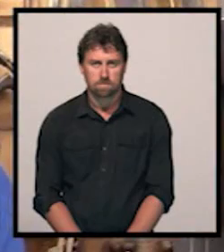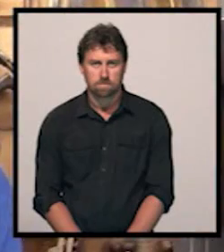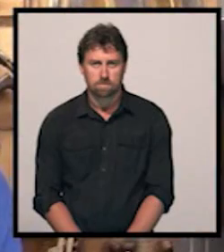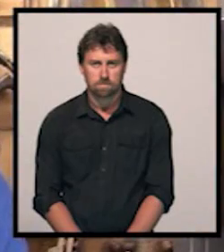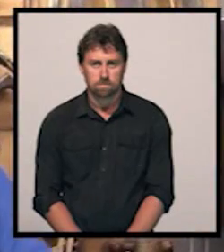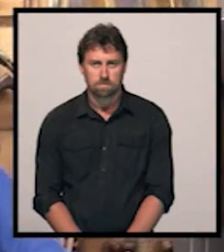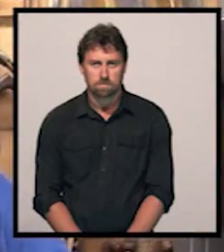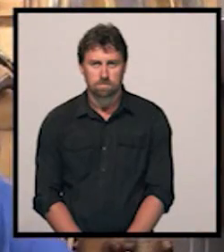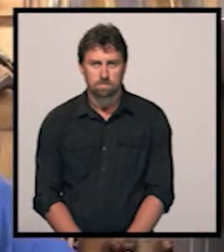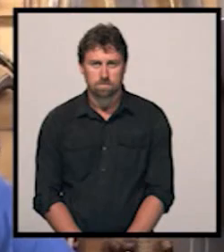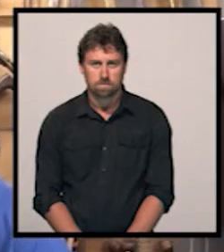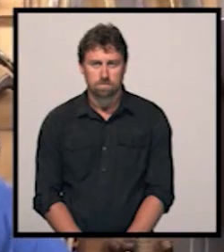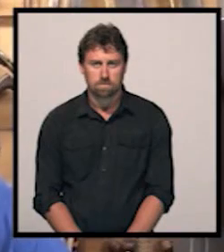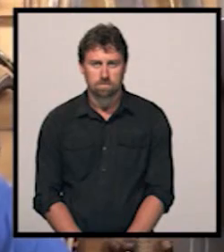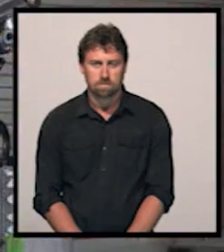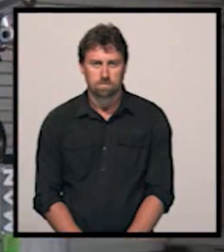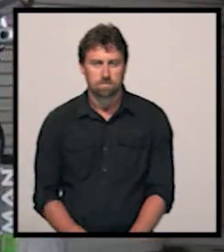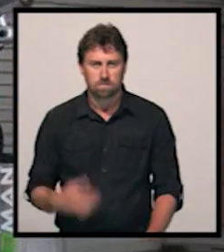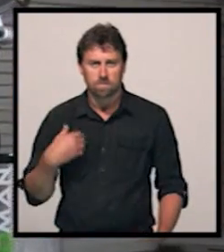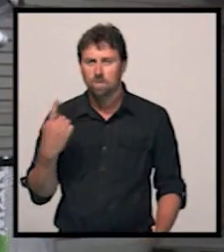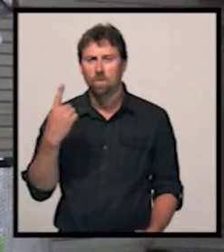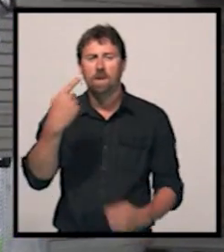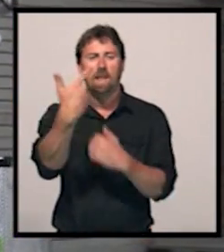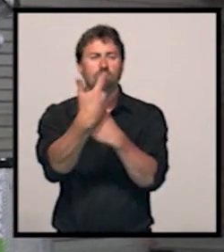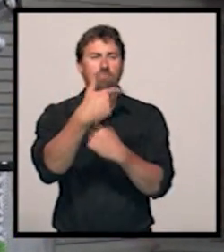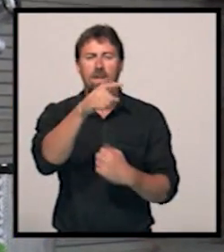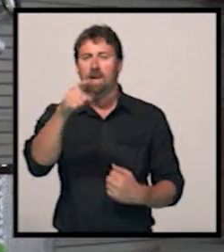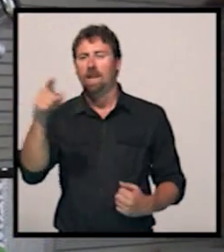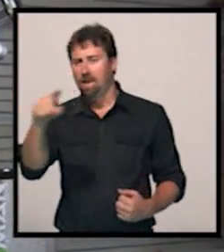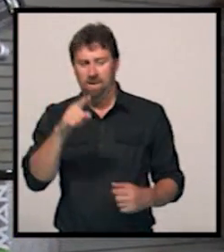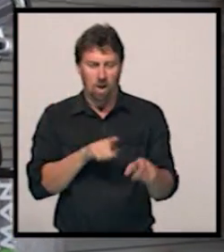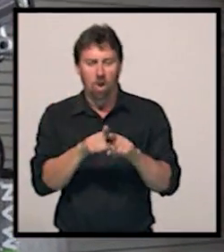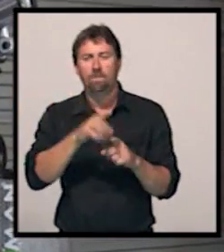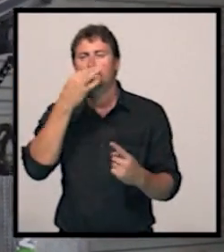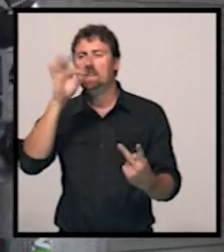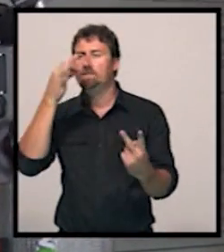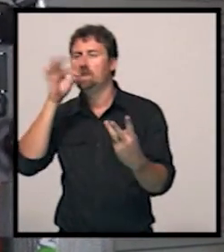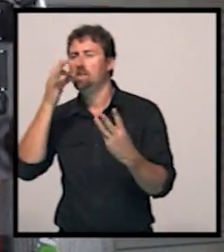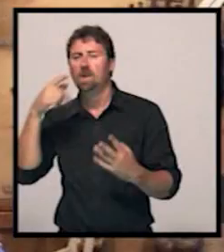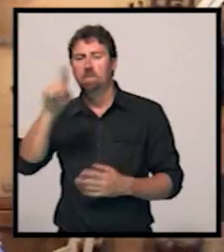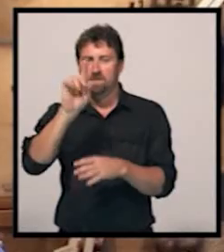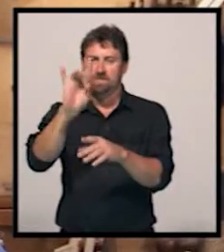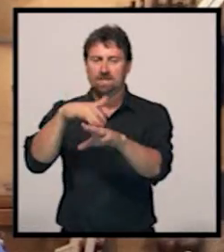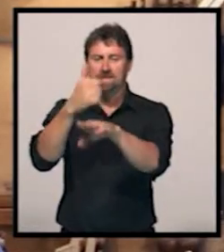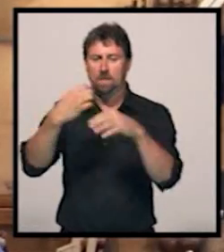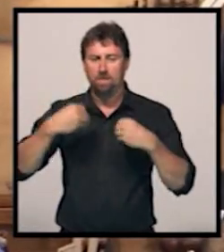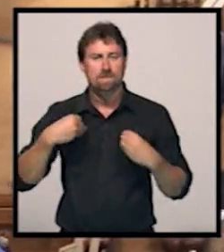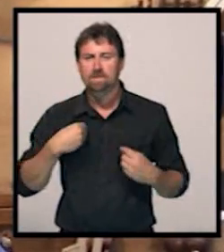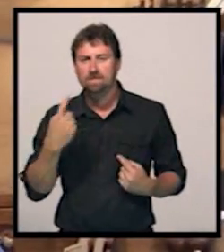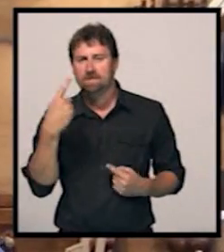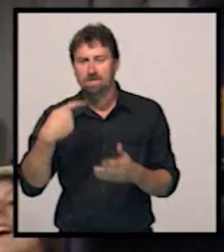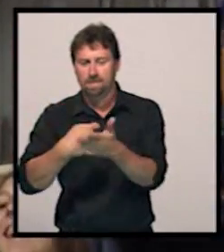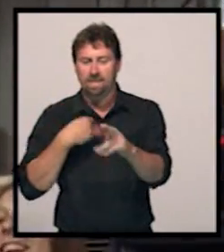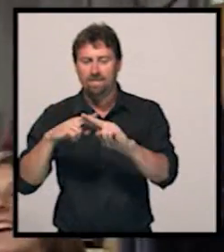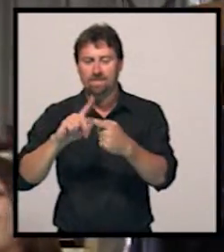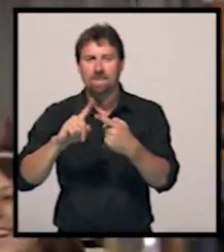In fact, I reckon I should charge the camera crew because they're learning all this stuff and they might start their own woodworking shops. A couple of them